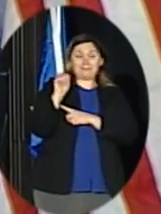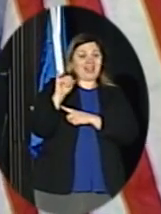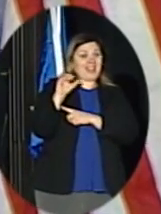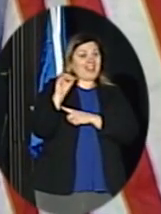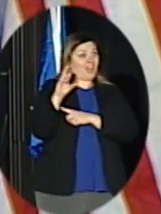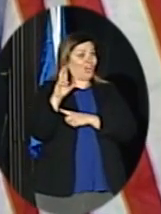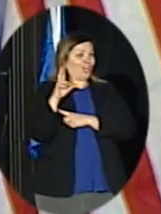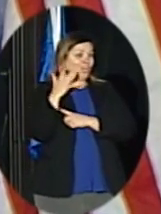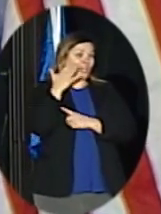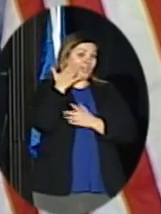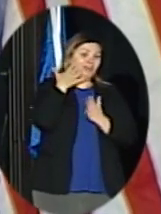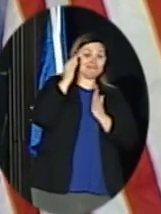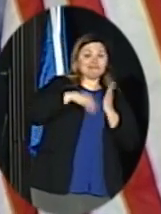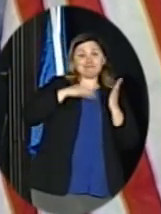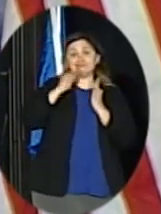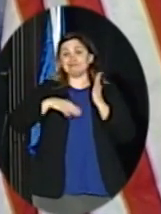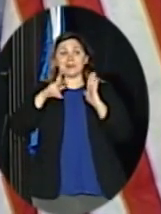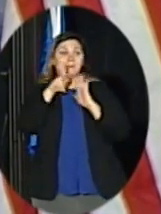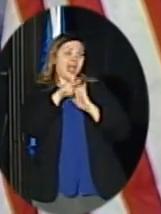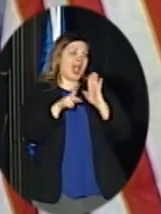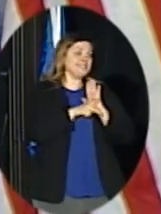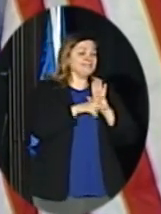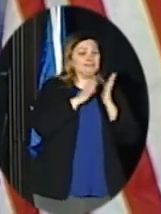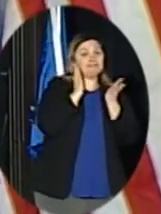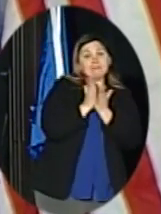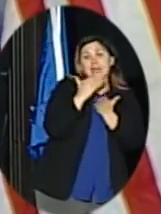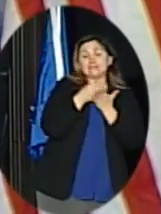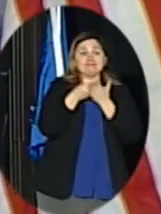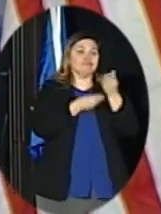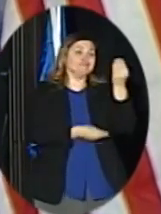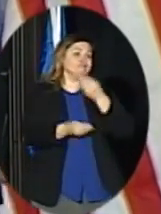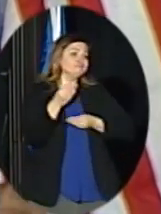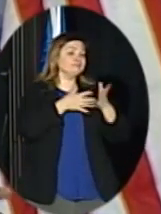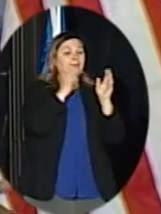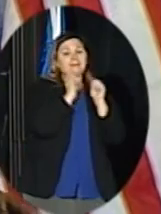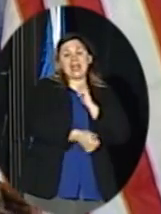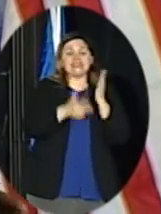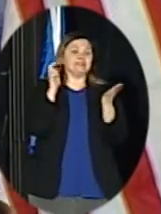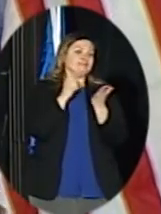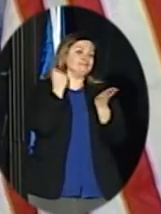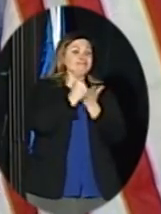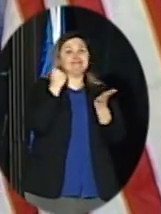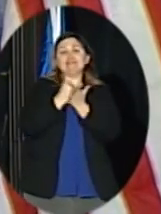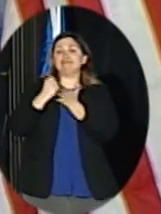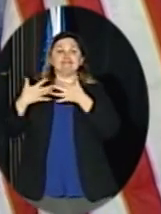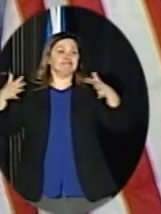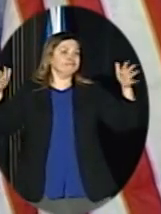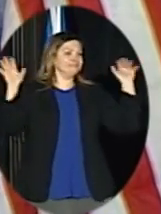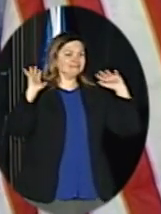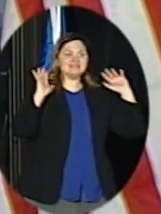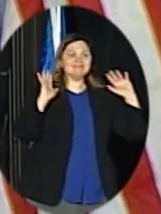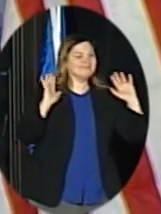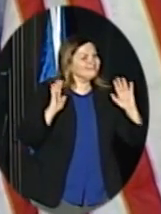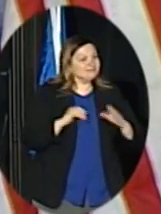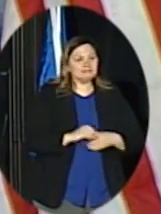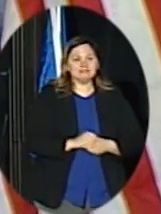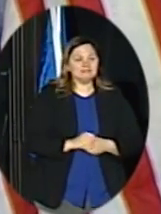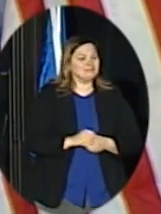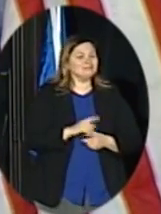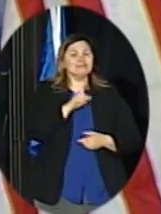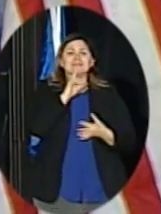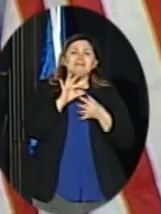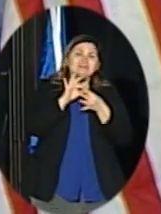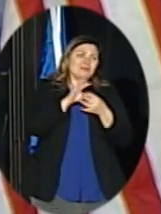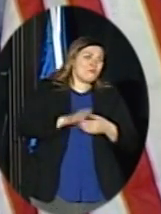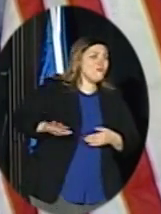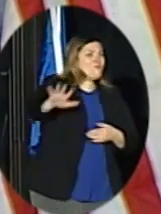law, but the power to transform our city still belongs to all of us. In a city where a child's life